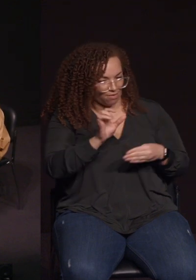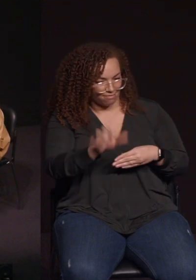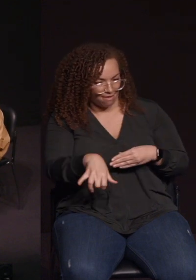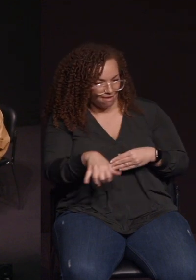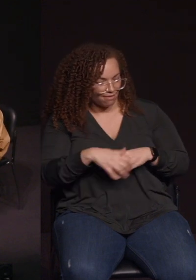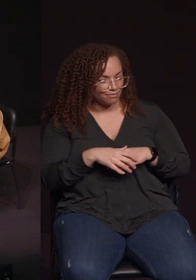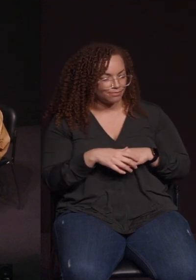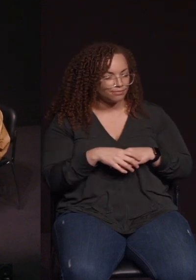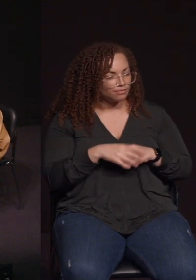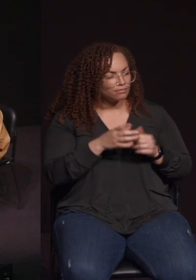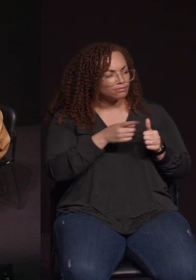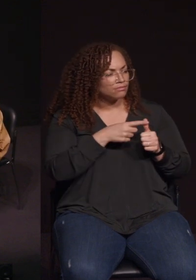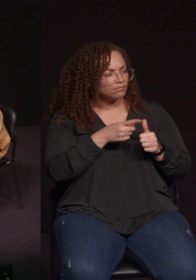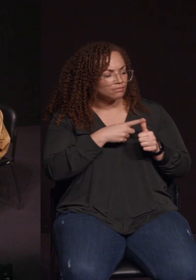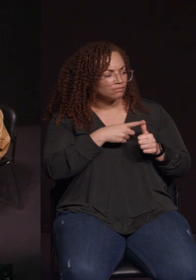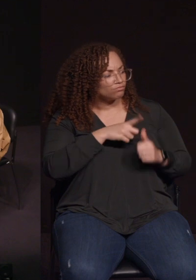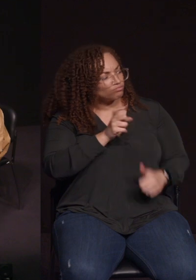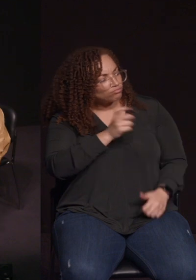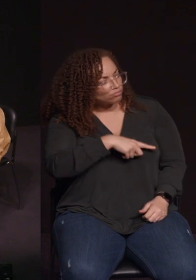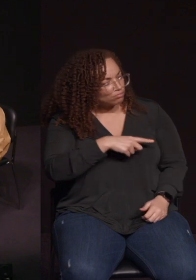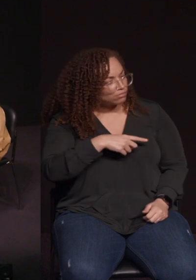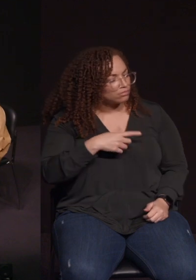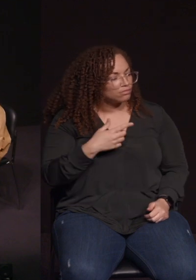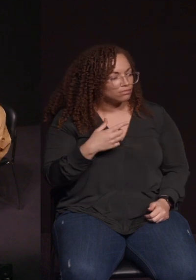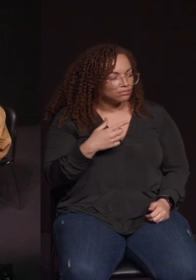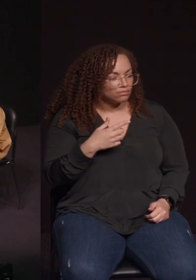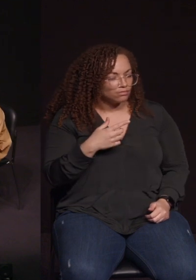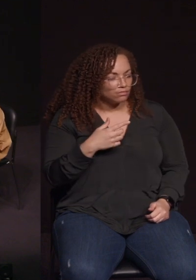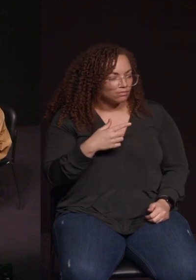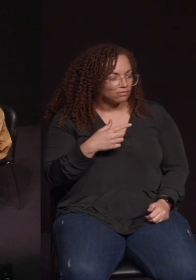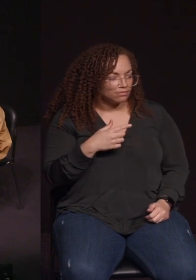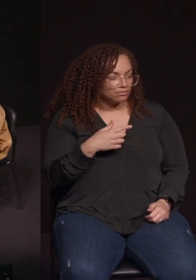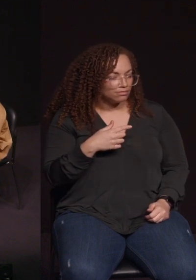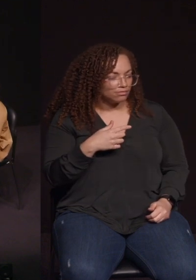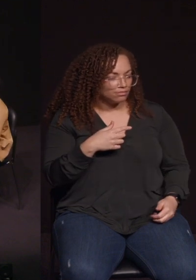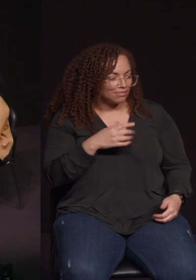The first one I want to ask is, I think, just that question, right?